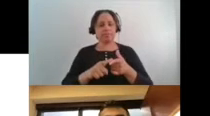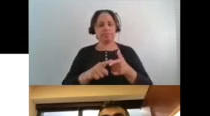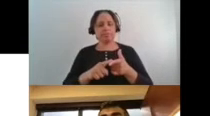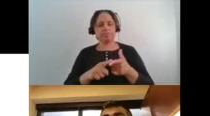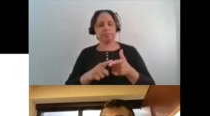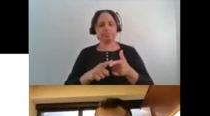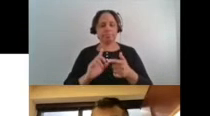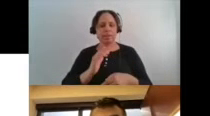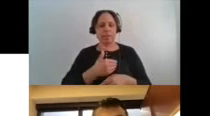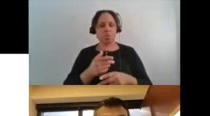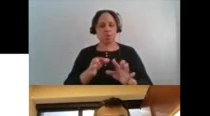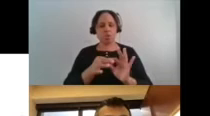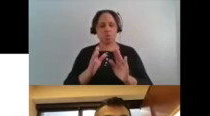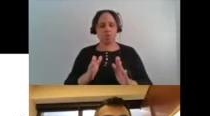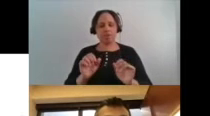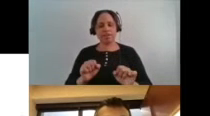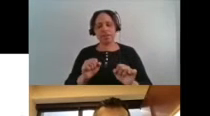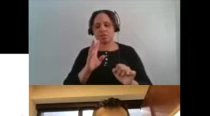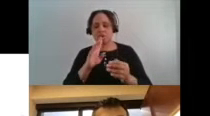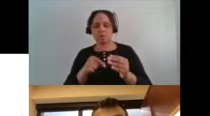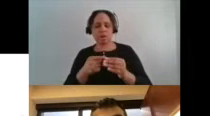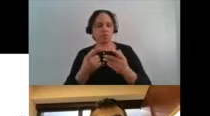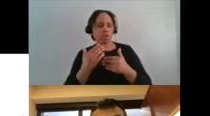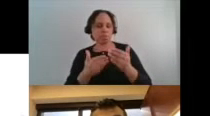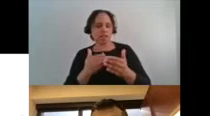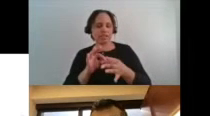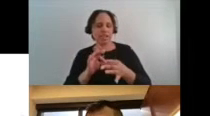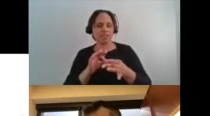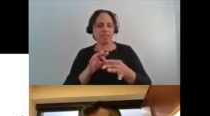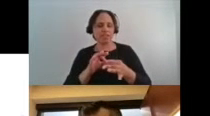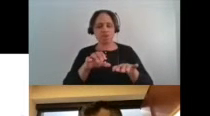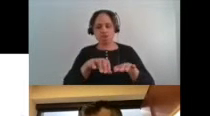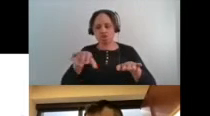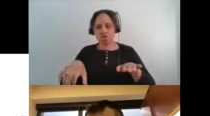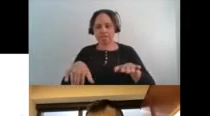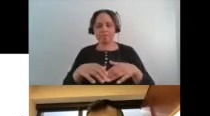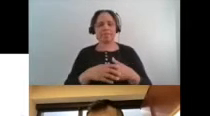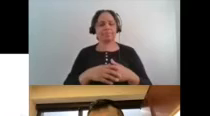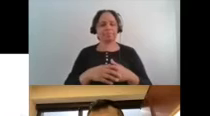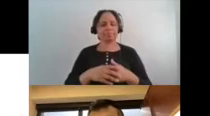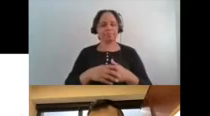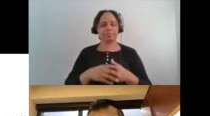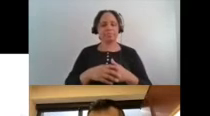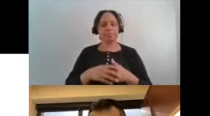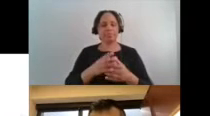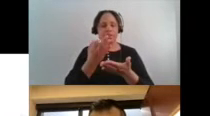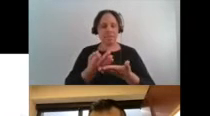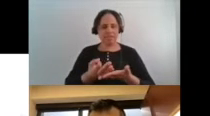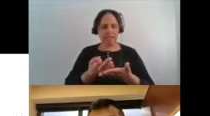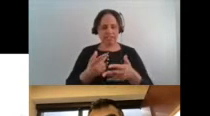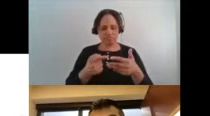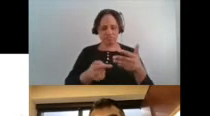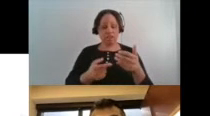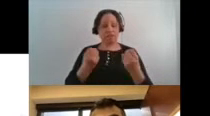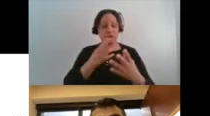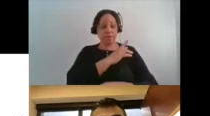about the pathway to transplant, okay? So a little bit about transplant facts. So it's a lot for a lot of patients. It's waiting